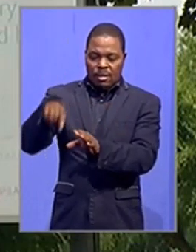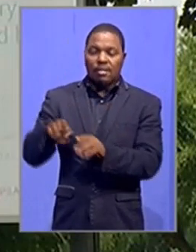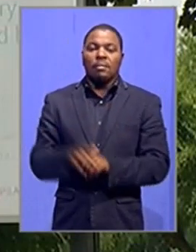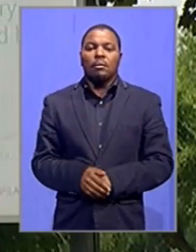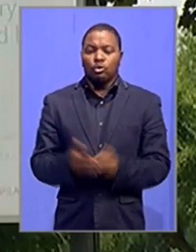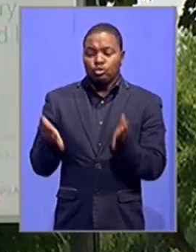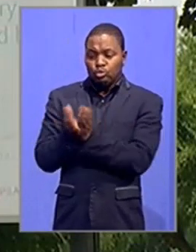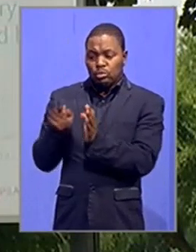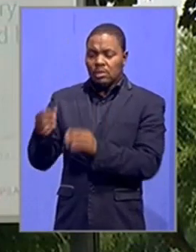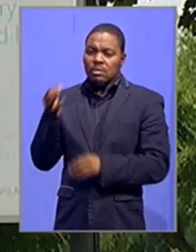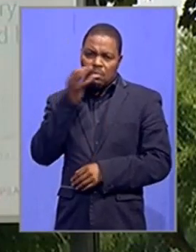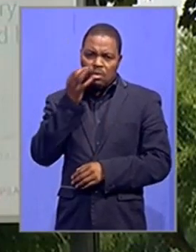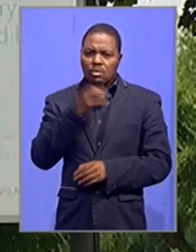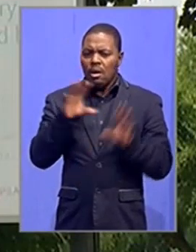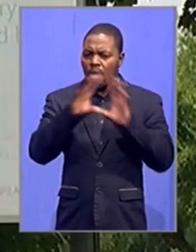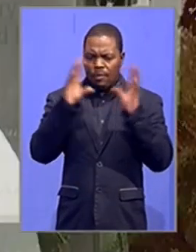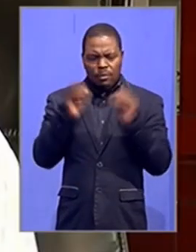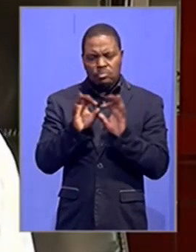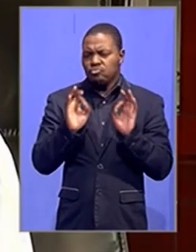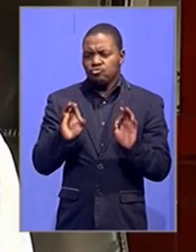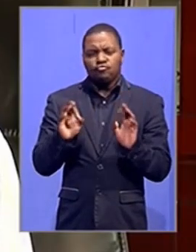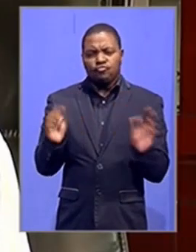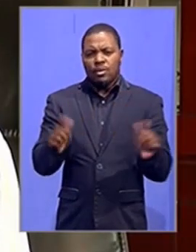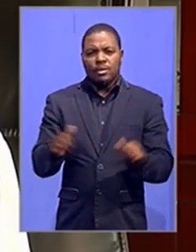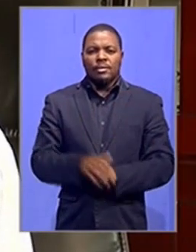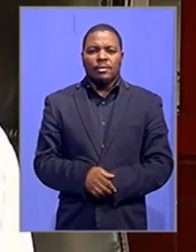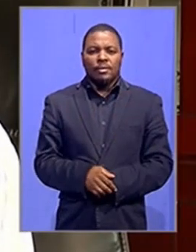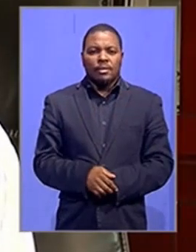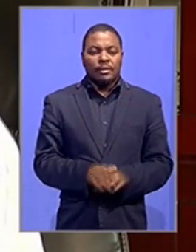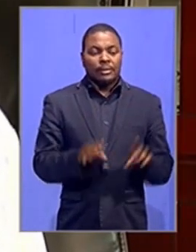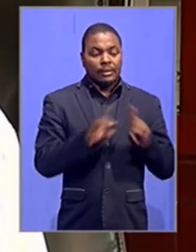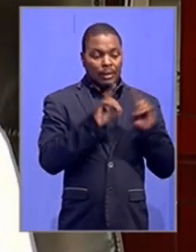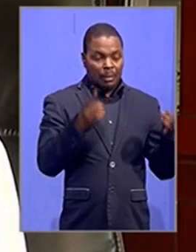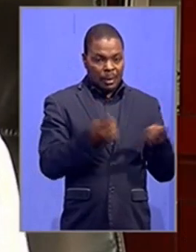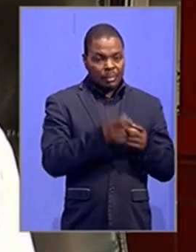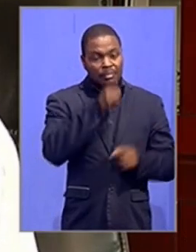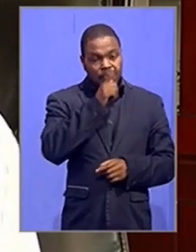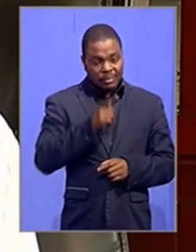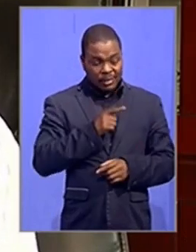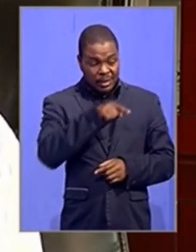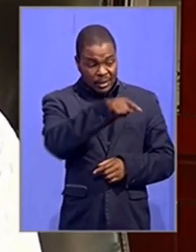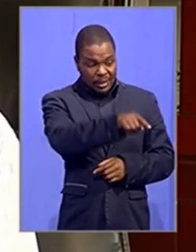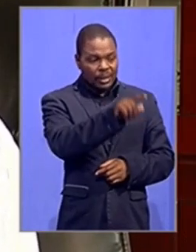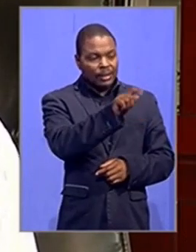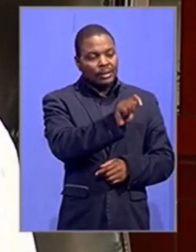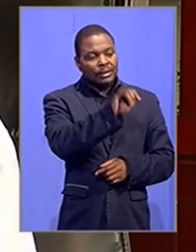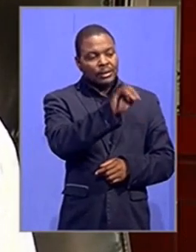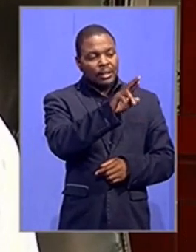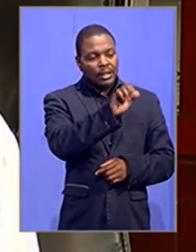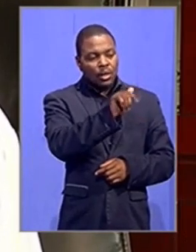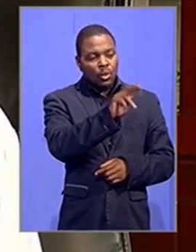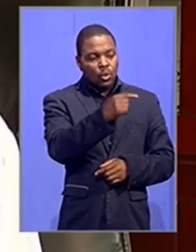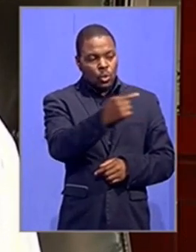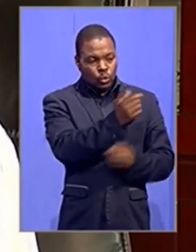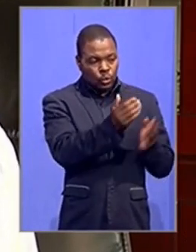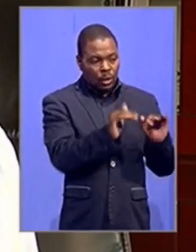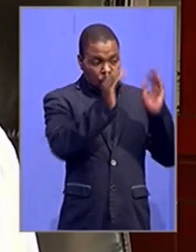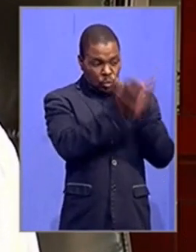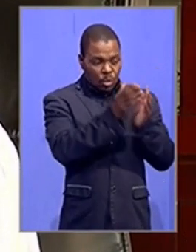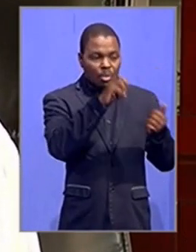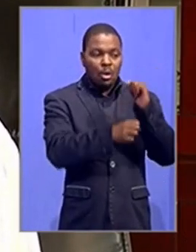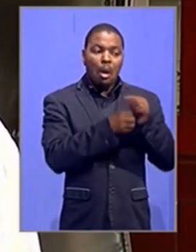di motjheng ho thusa. Lefapha le re tsebusitse gore gona le kgwetlo Tirelong secondary school, and